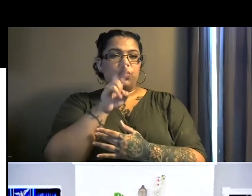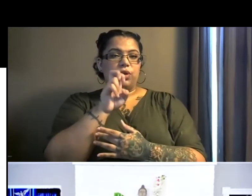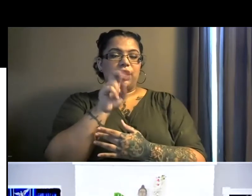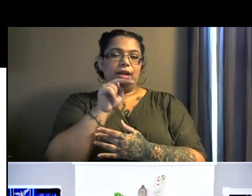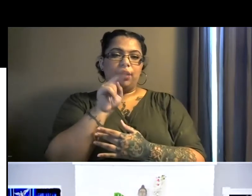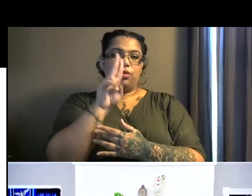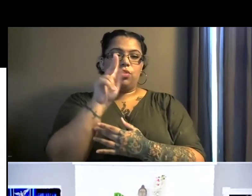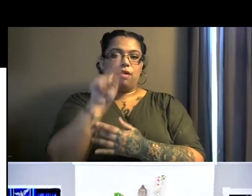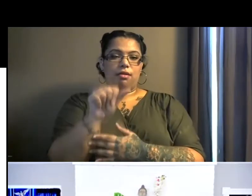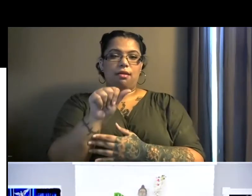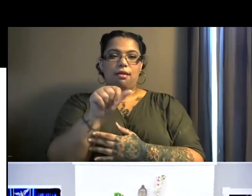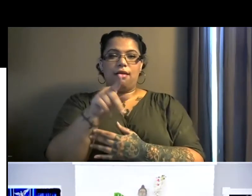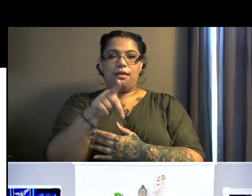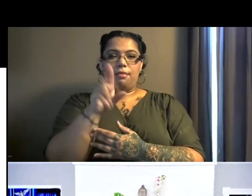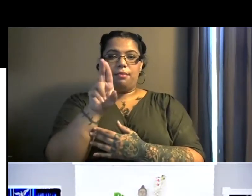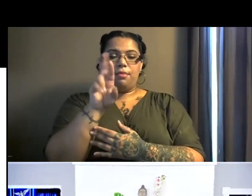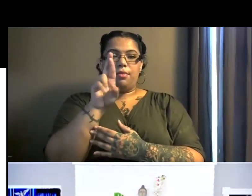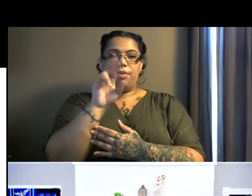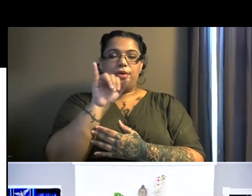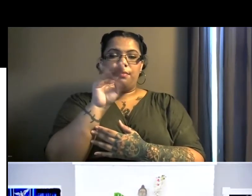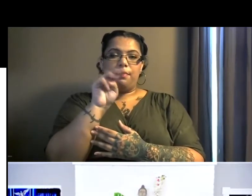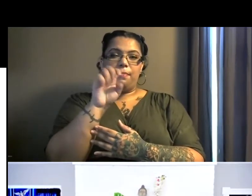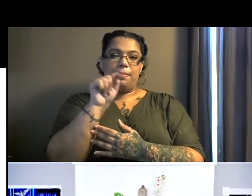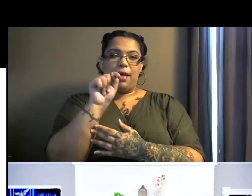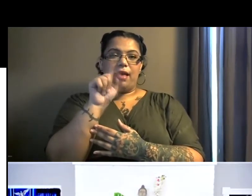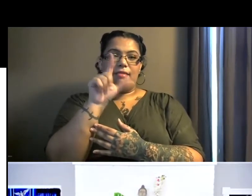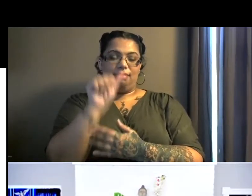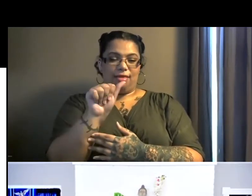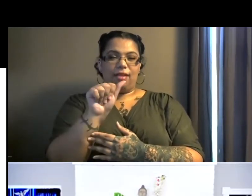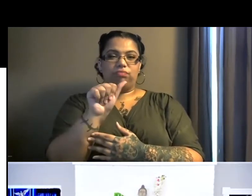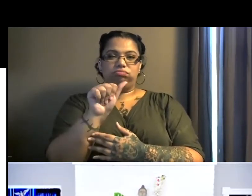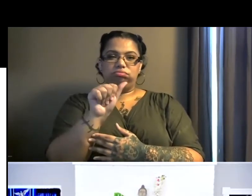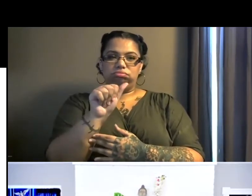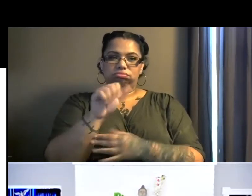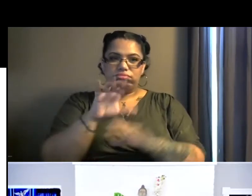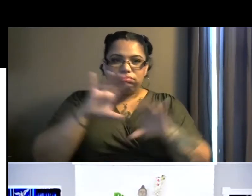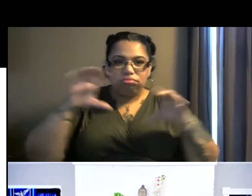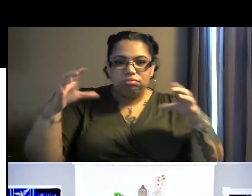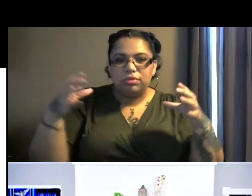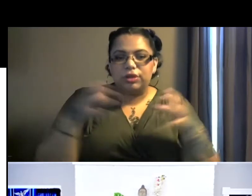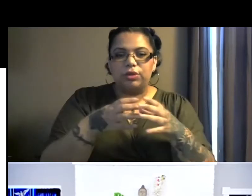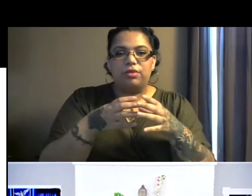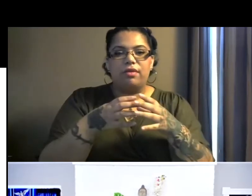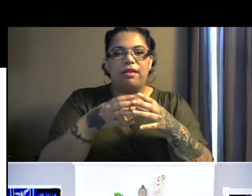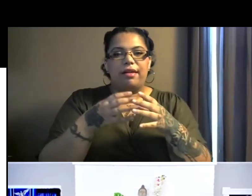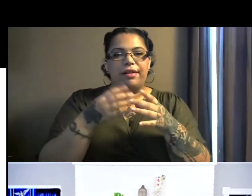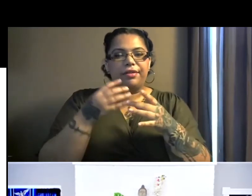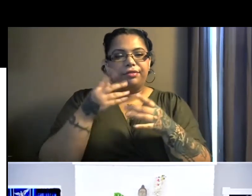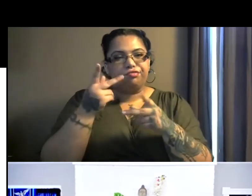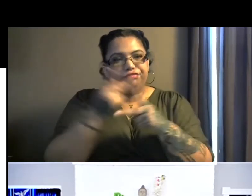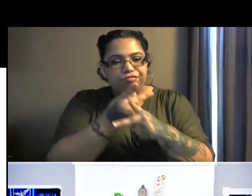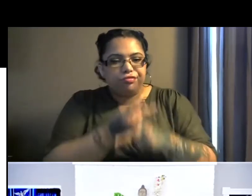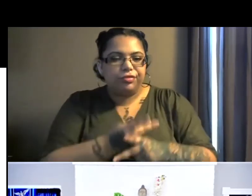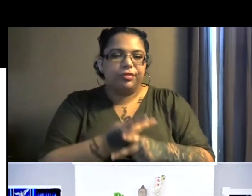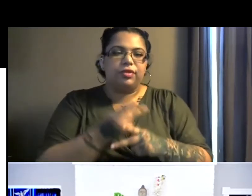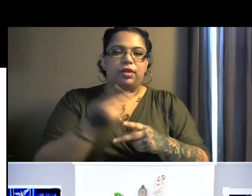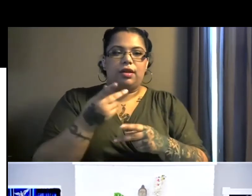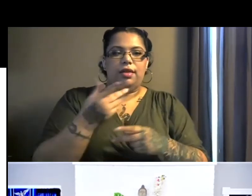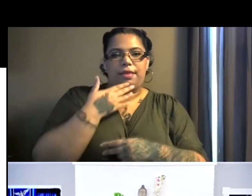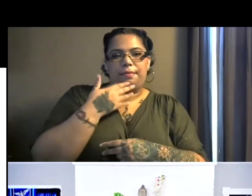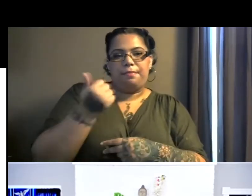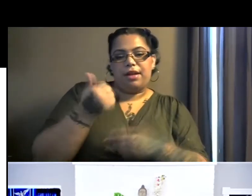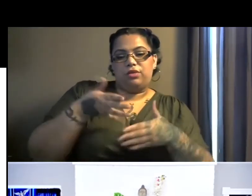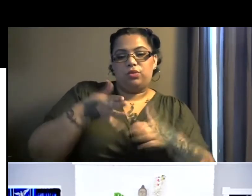Permetla, and come together to strategize the most effective ways to manifest